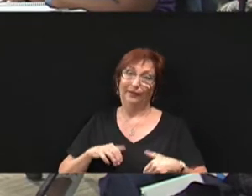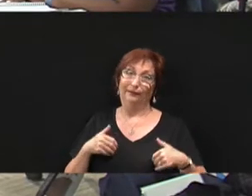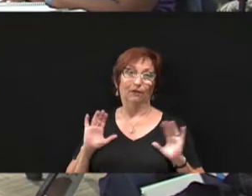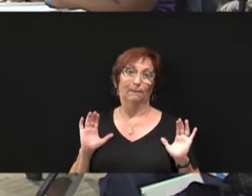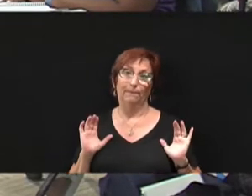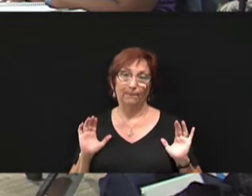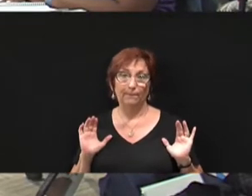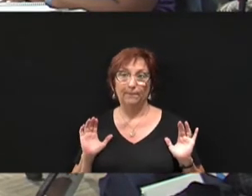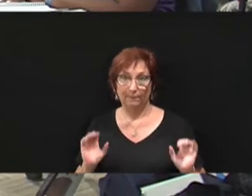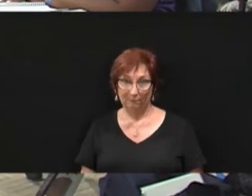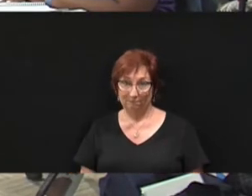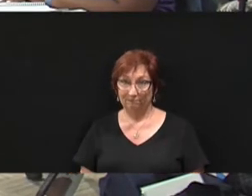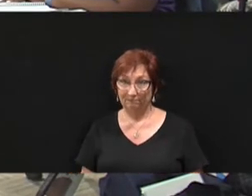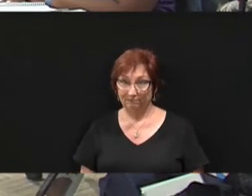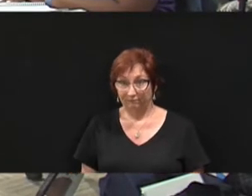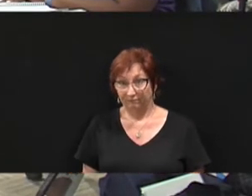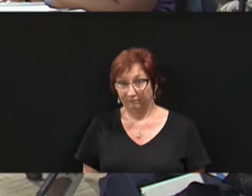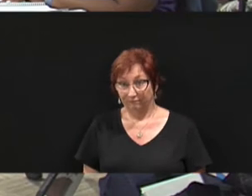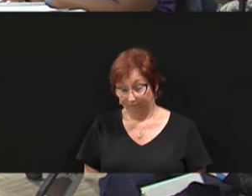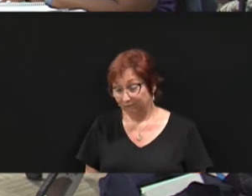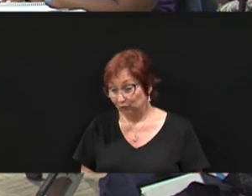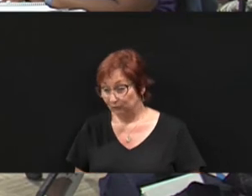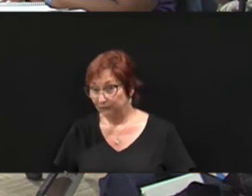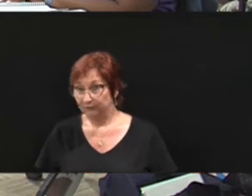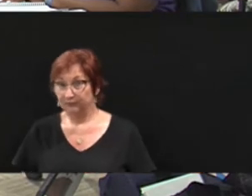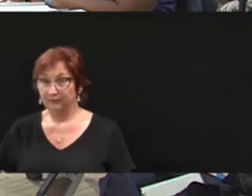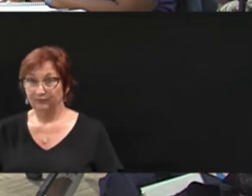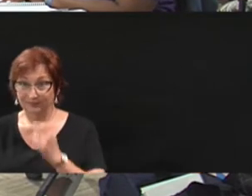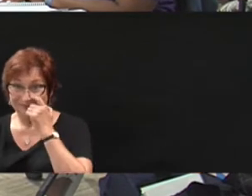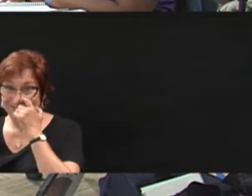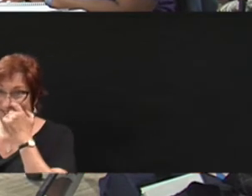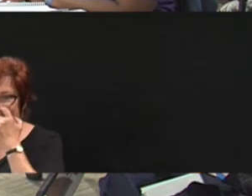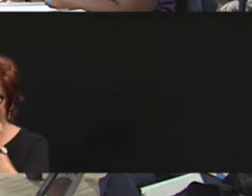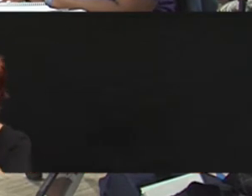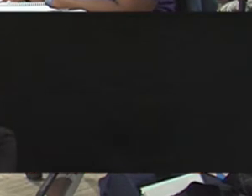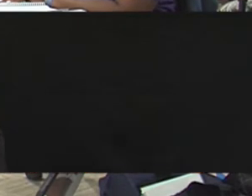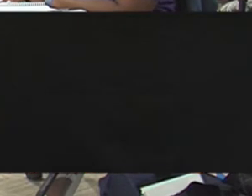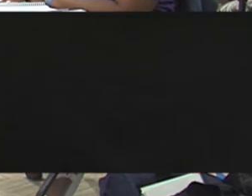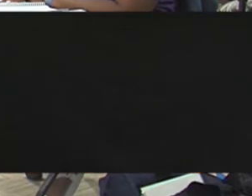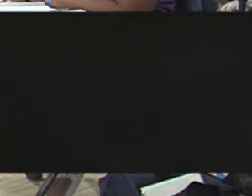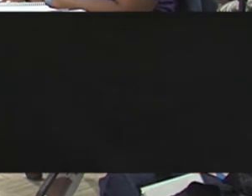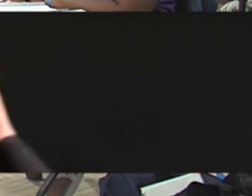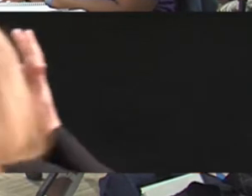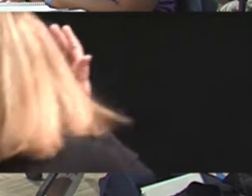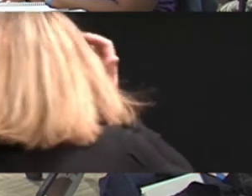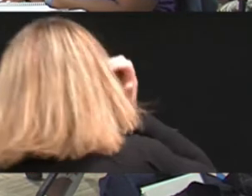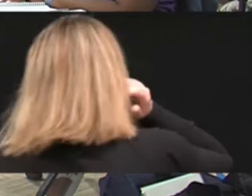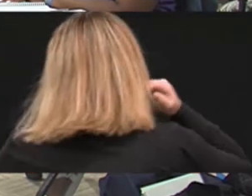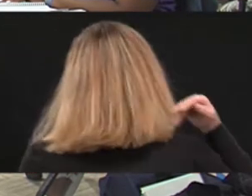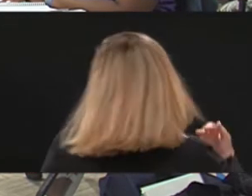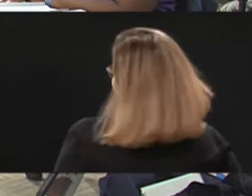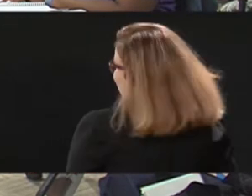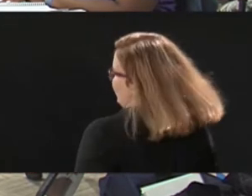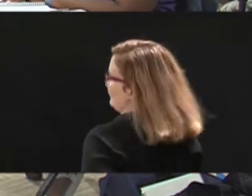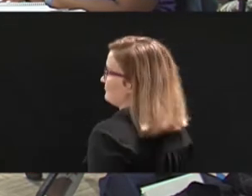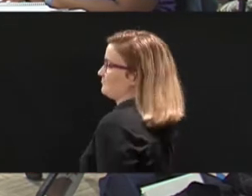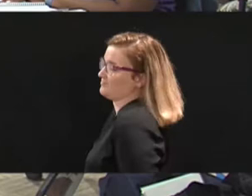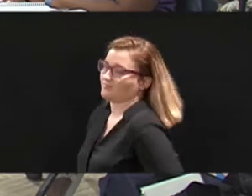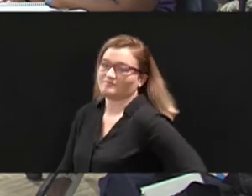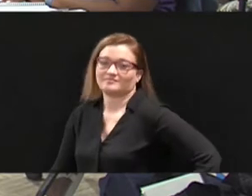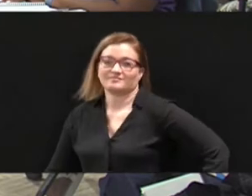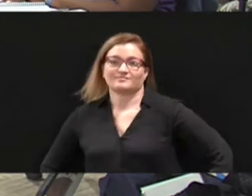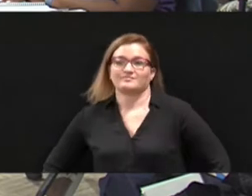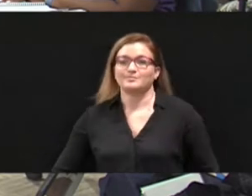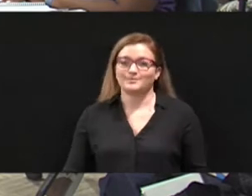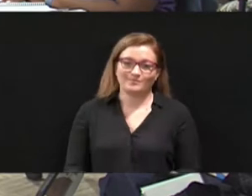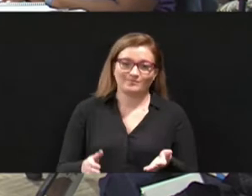now, do dyslexic children have that alphabet in their brain? No. I just had to give